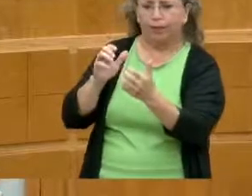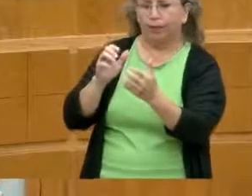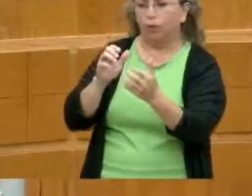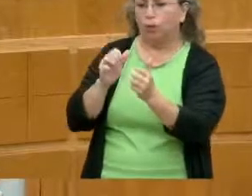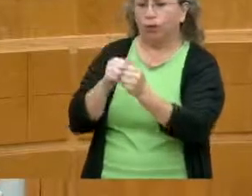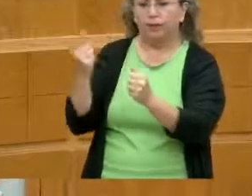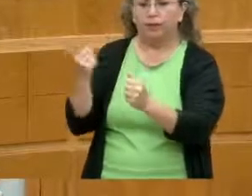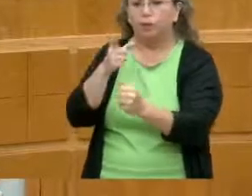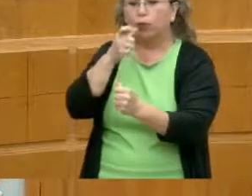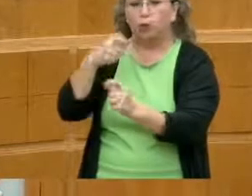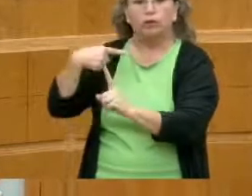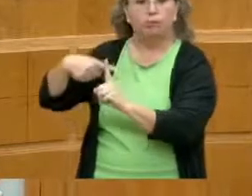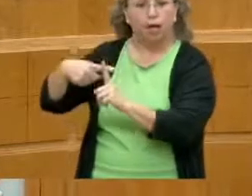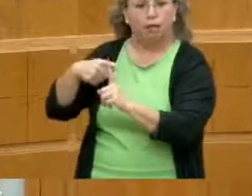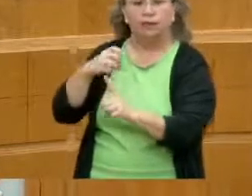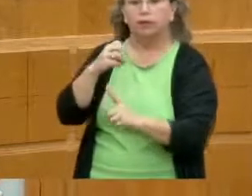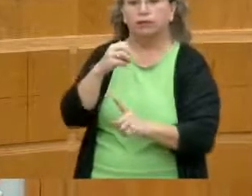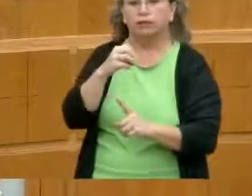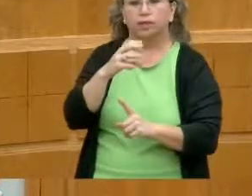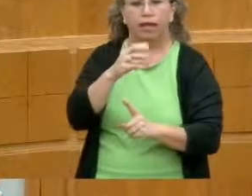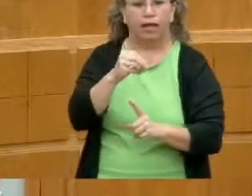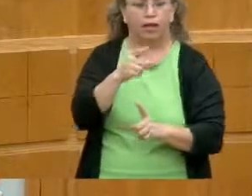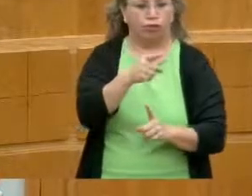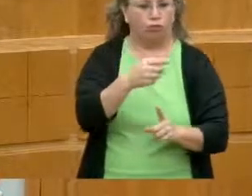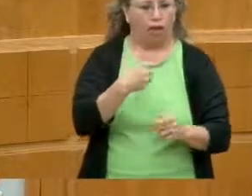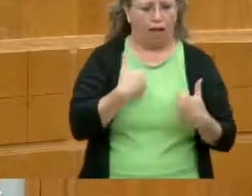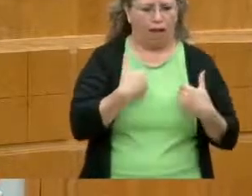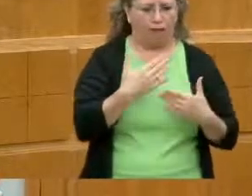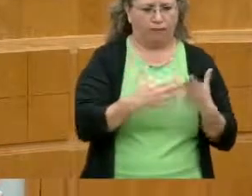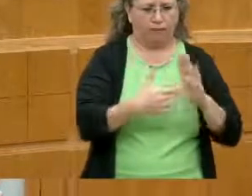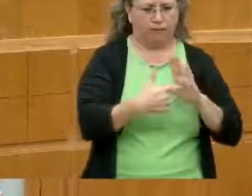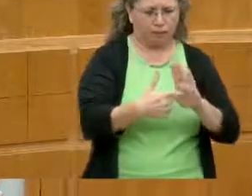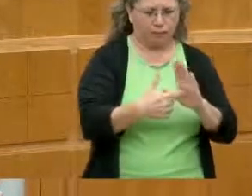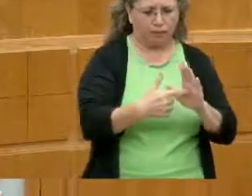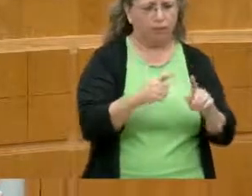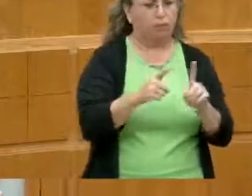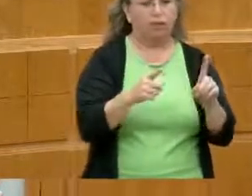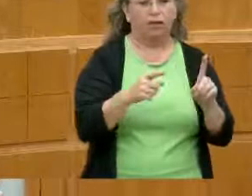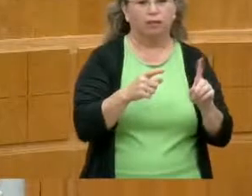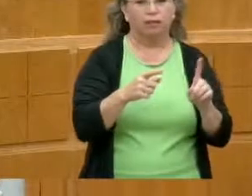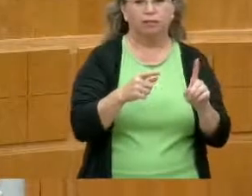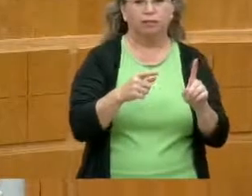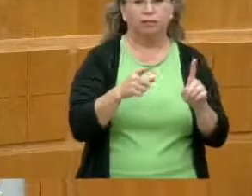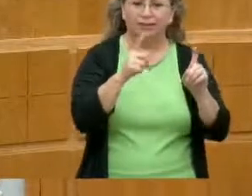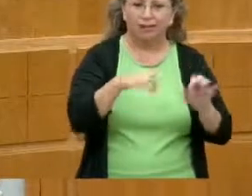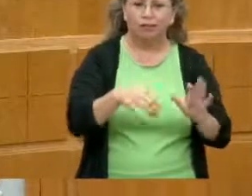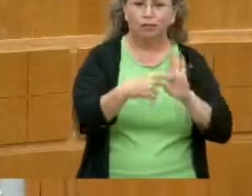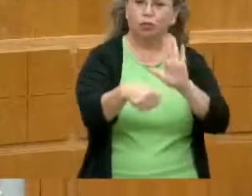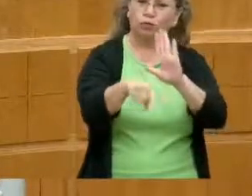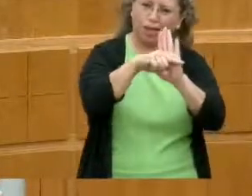So those are the real 2 distinctions for a probable case. Thank you so much. You're welcome.